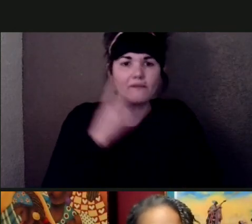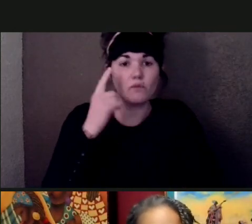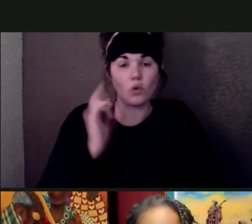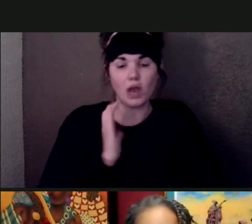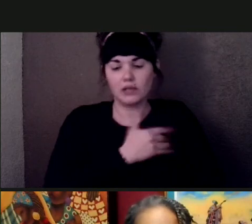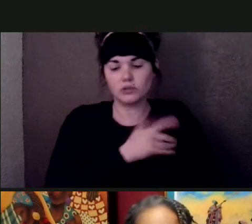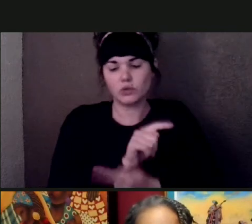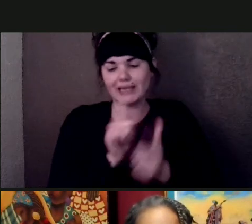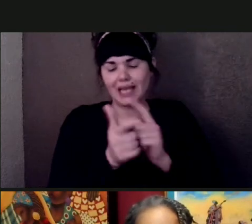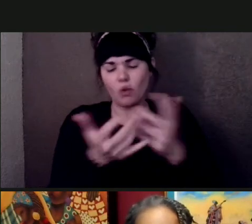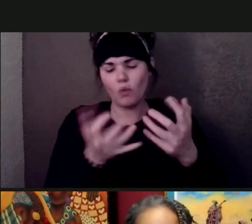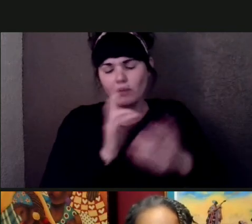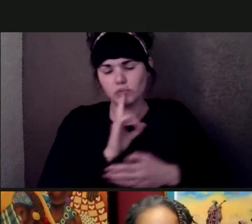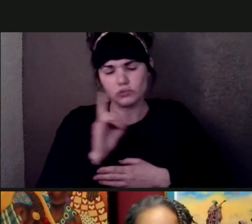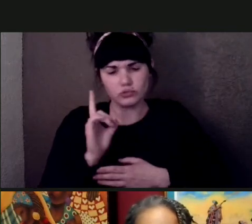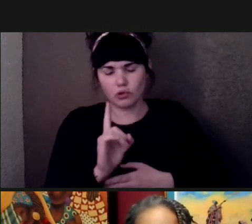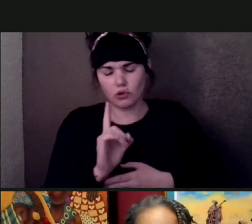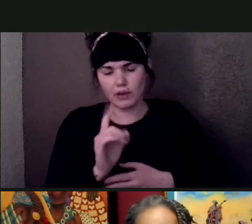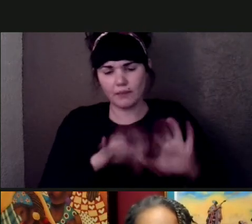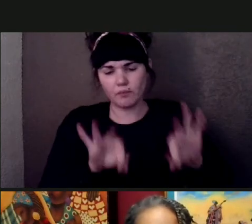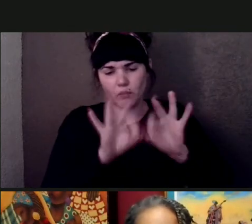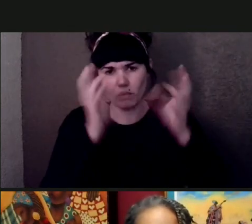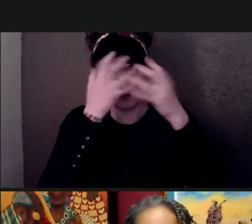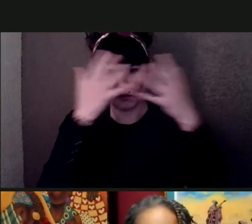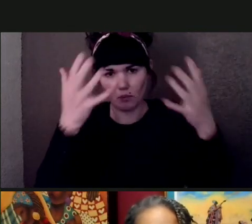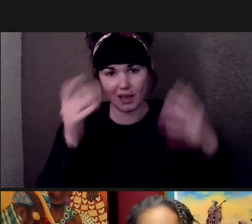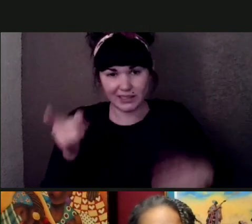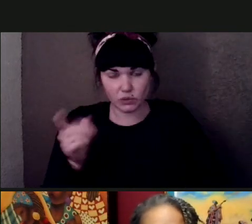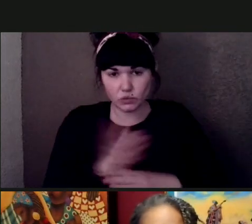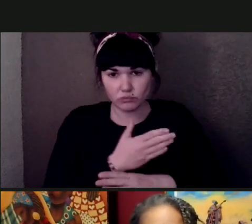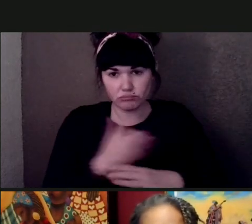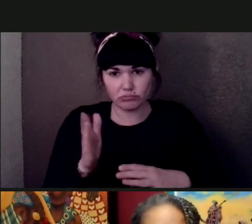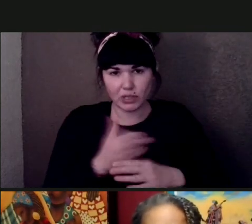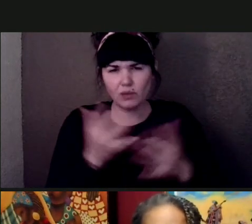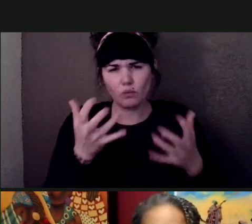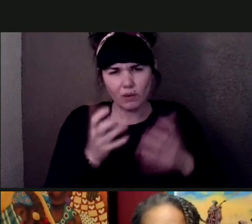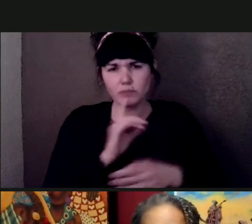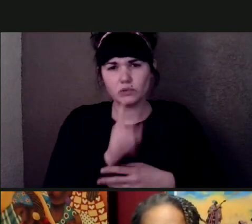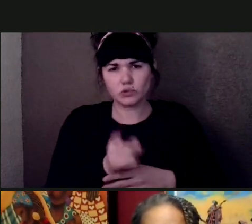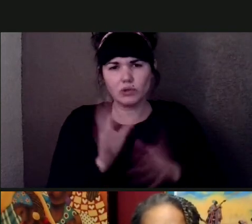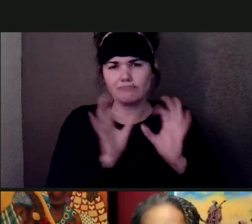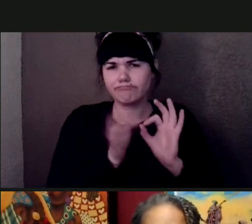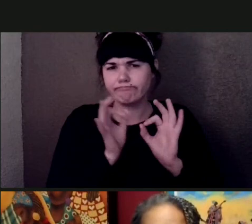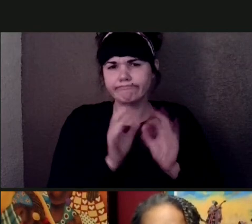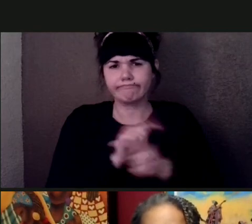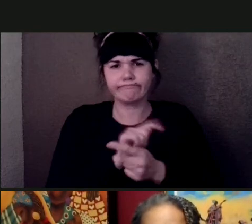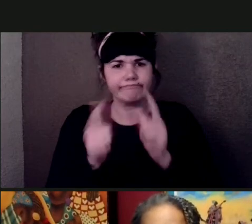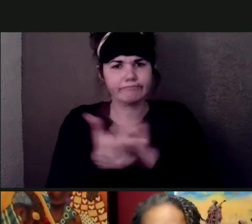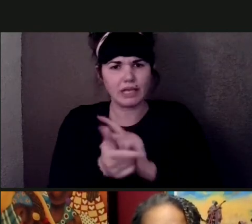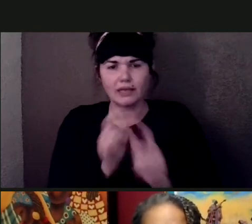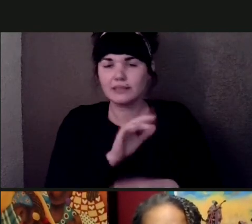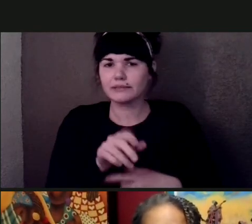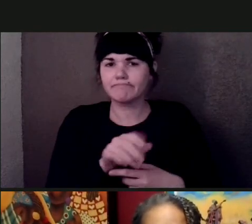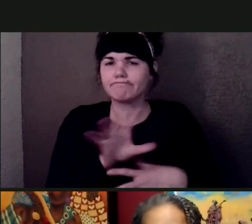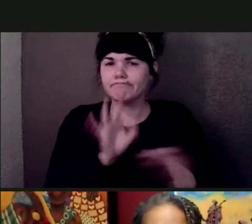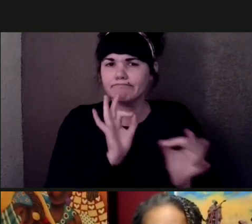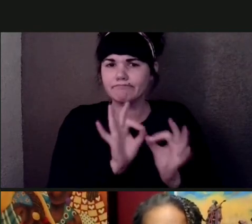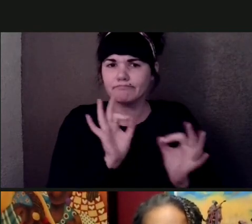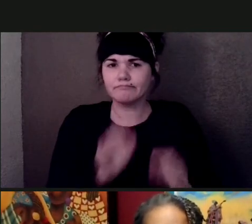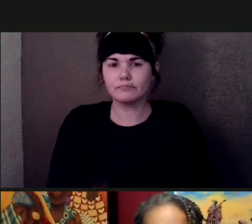make sure that they're translating the important information that you're sharing correctly. Also turn off your cameras when you're not